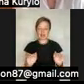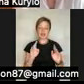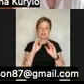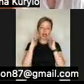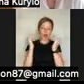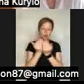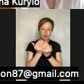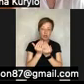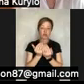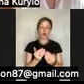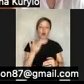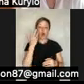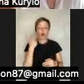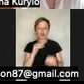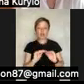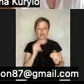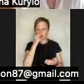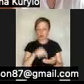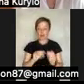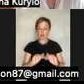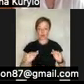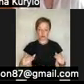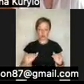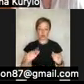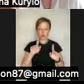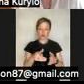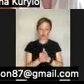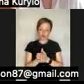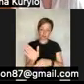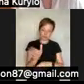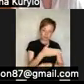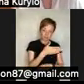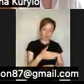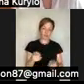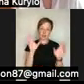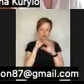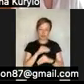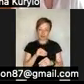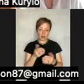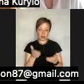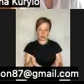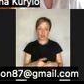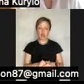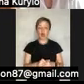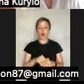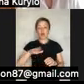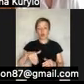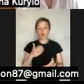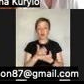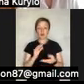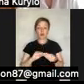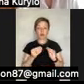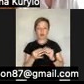those were the parents of children with the autism spectrum